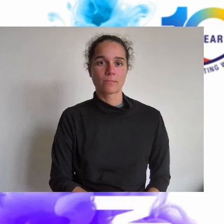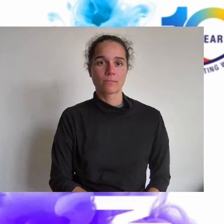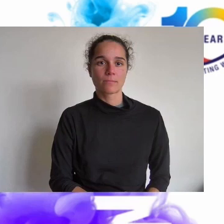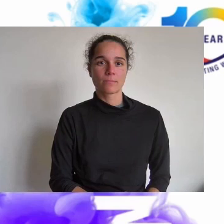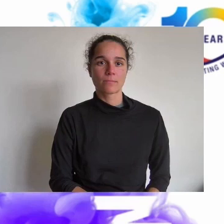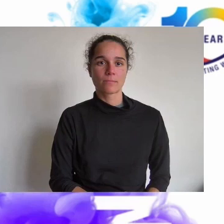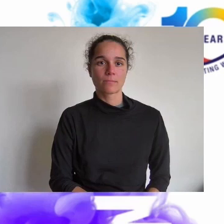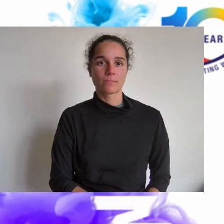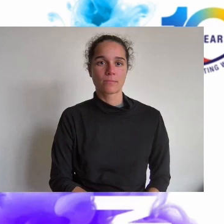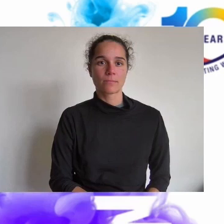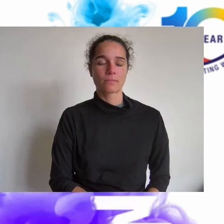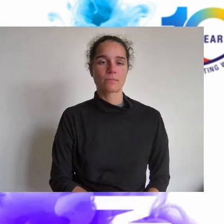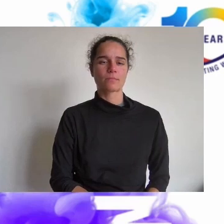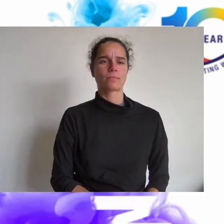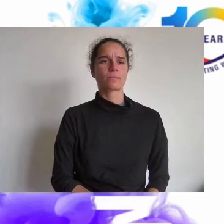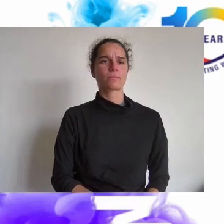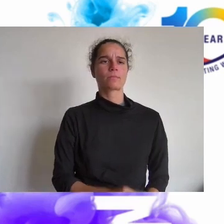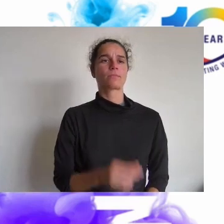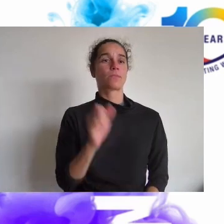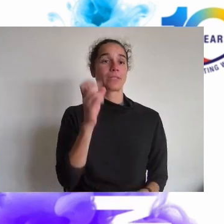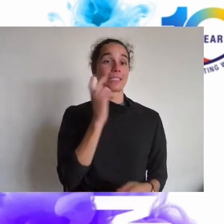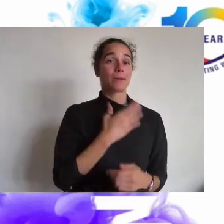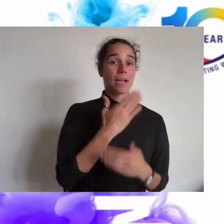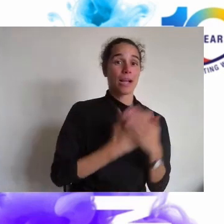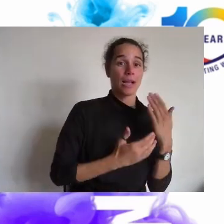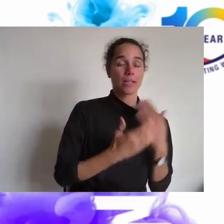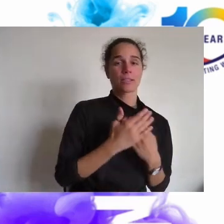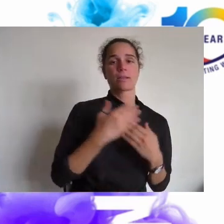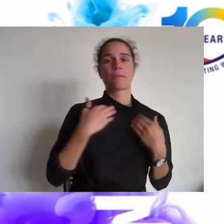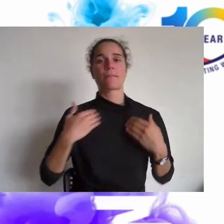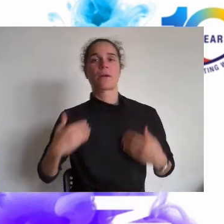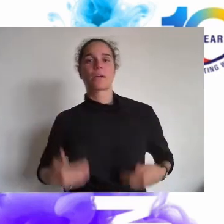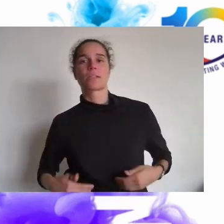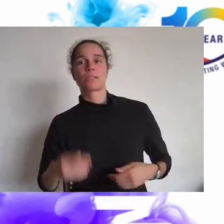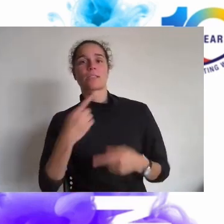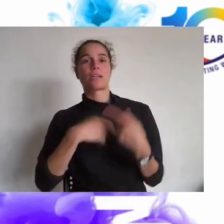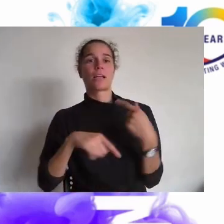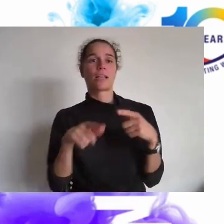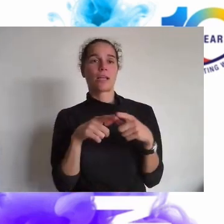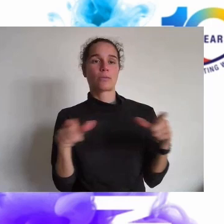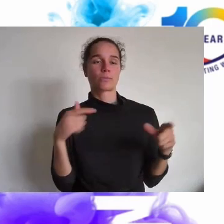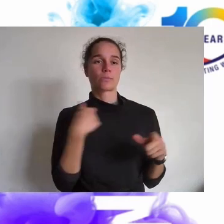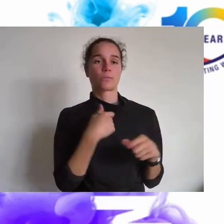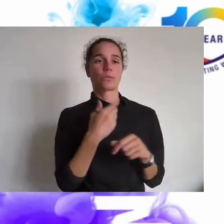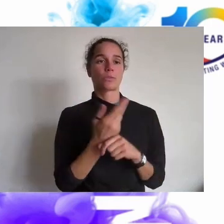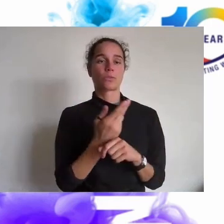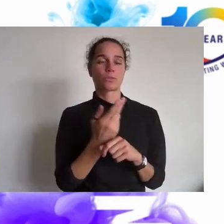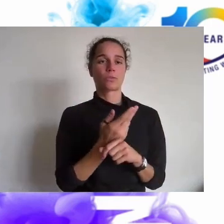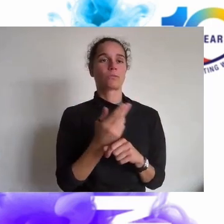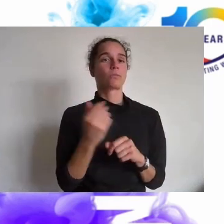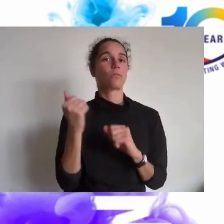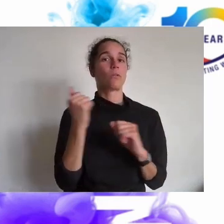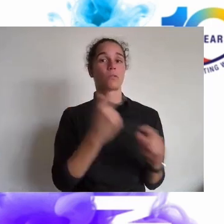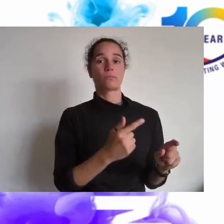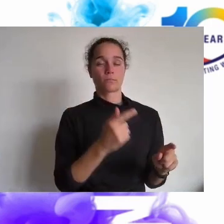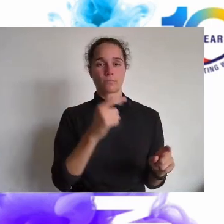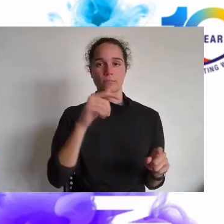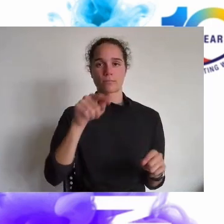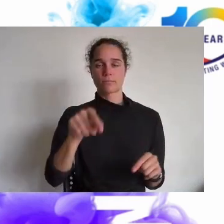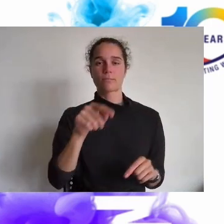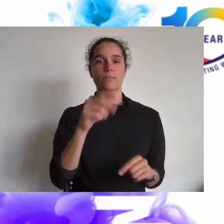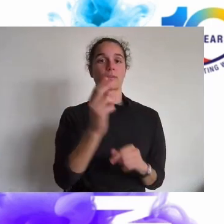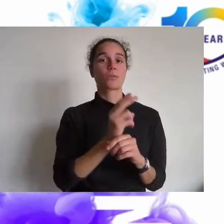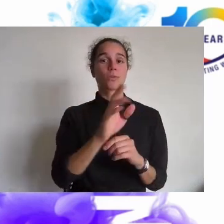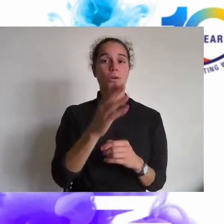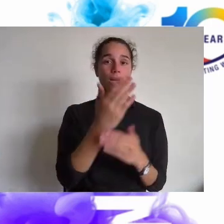see my body. Because in sign language, we use all of these features. Use your hands. Your facial